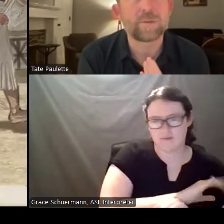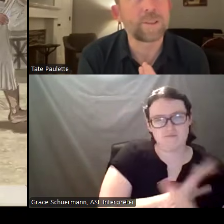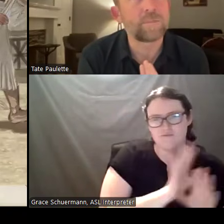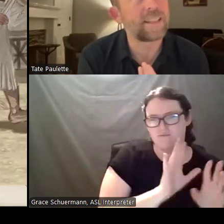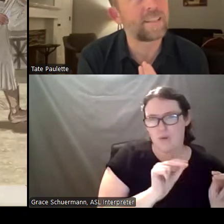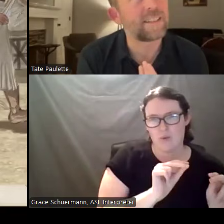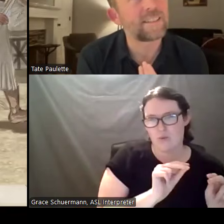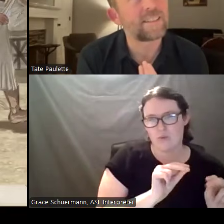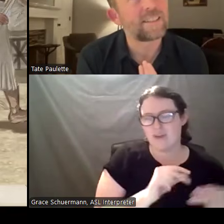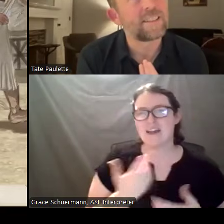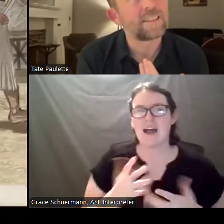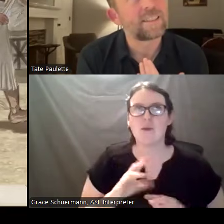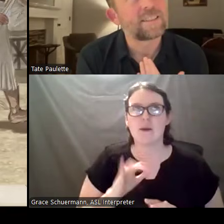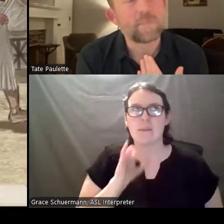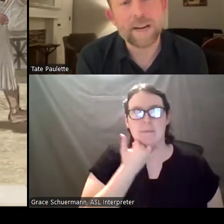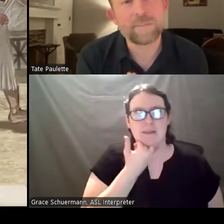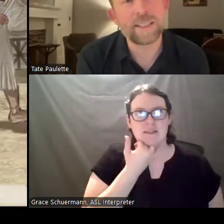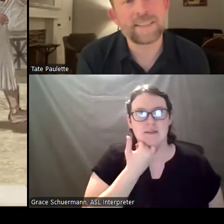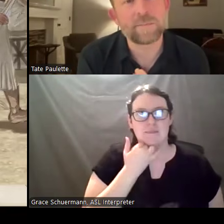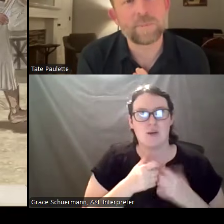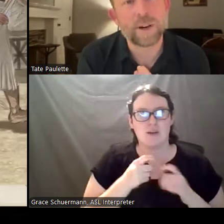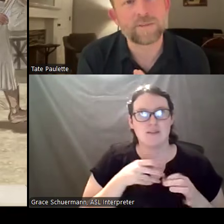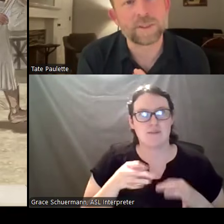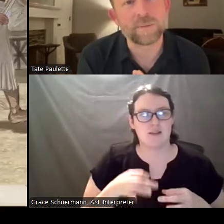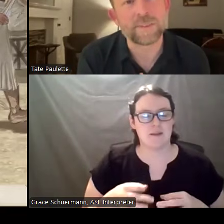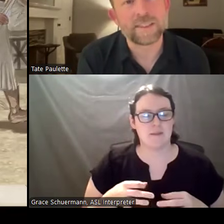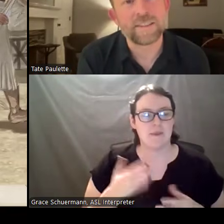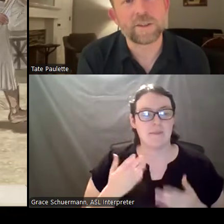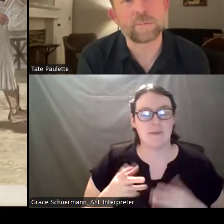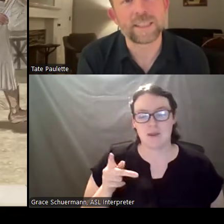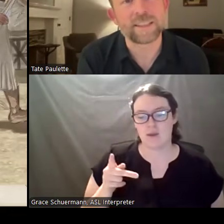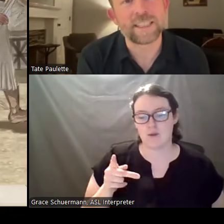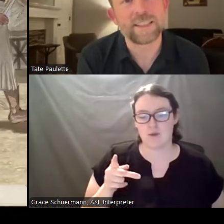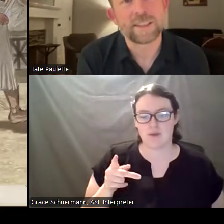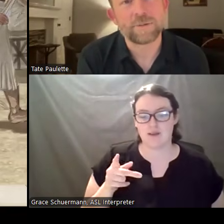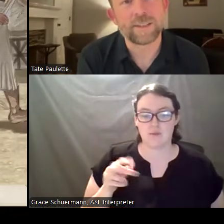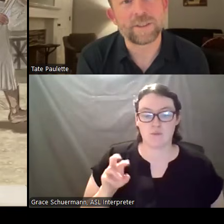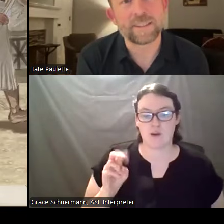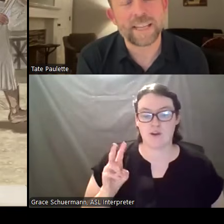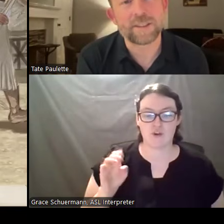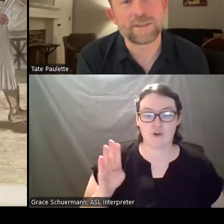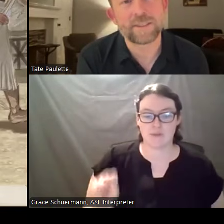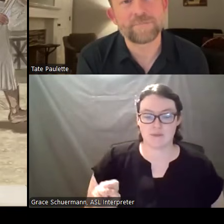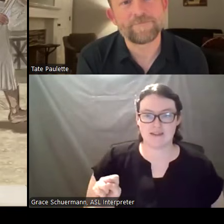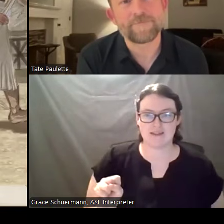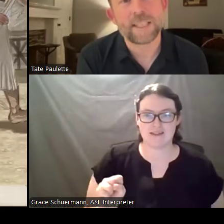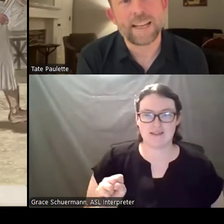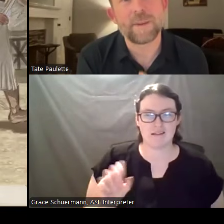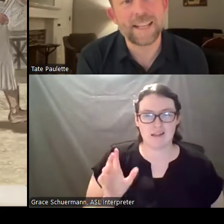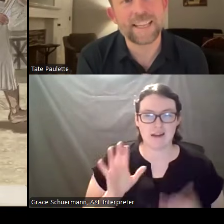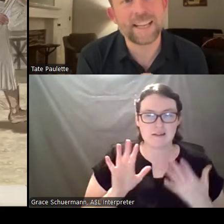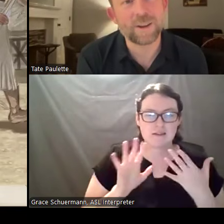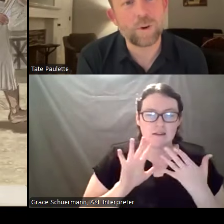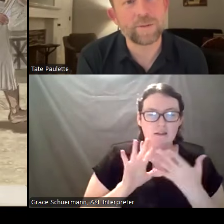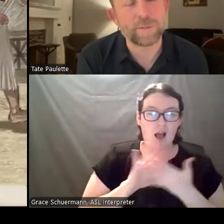I don't want to misstate this. There might be some proverbs that obliquely reference hangovers.